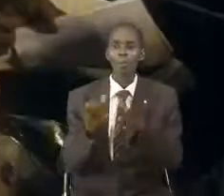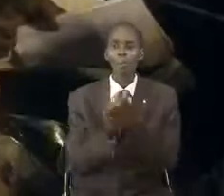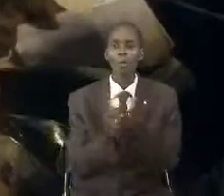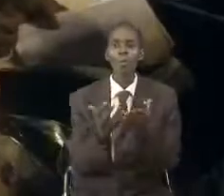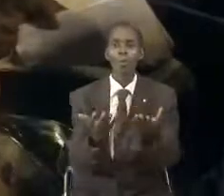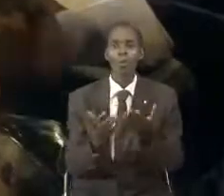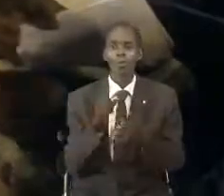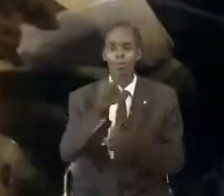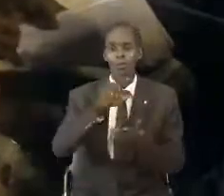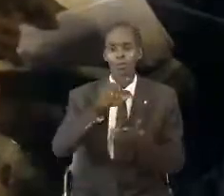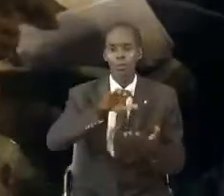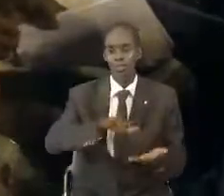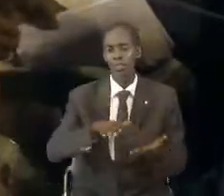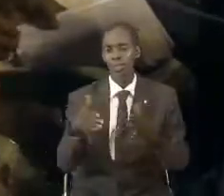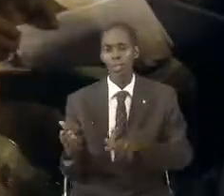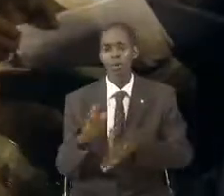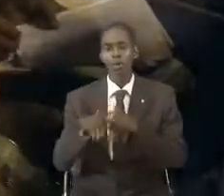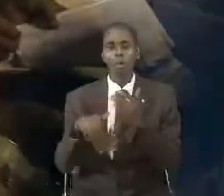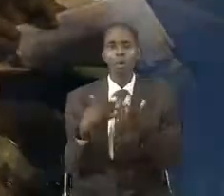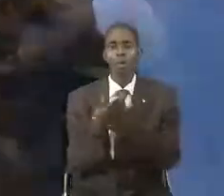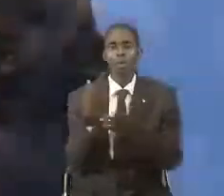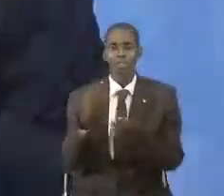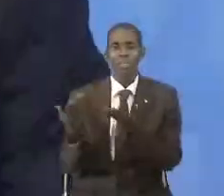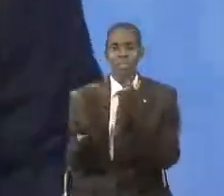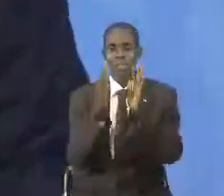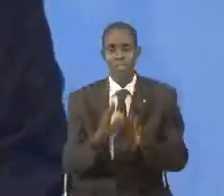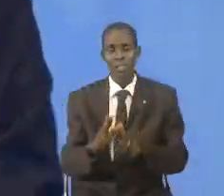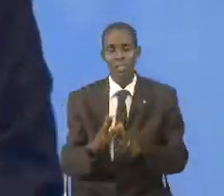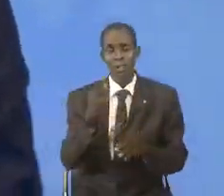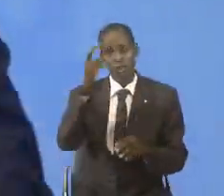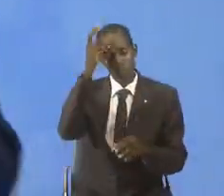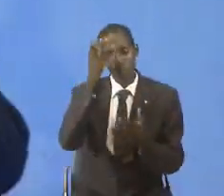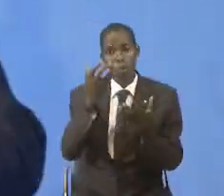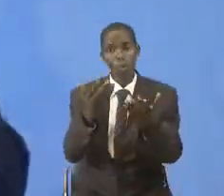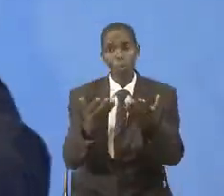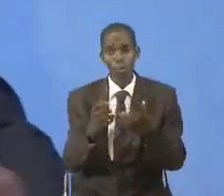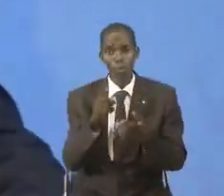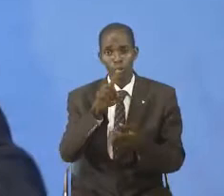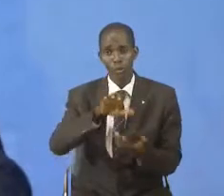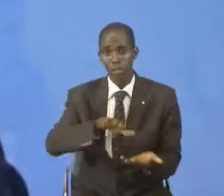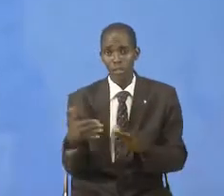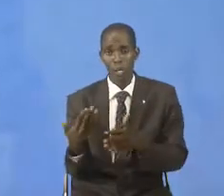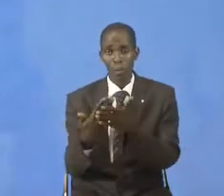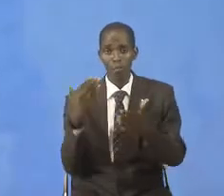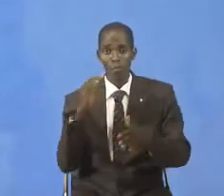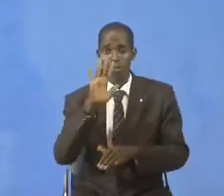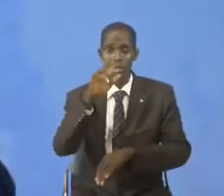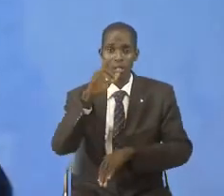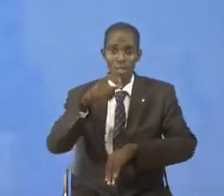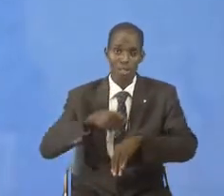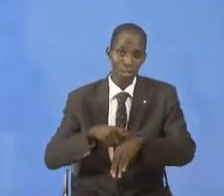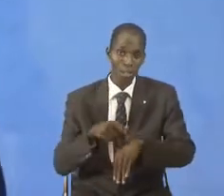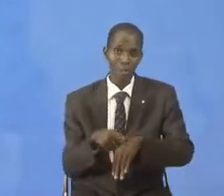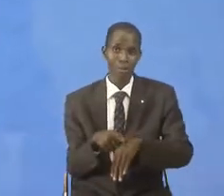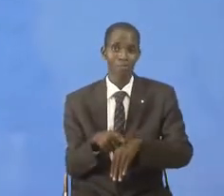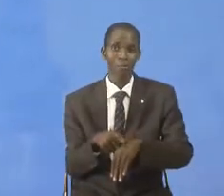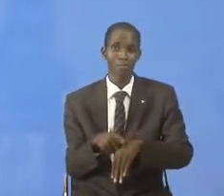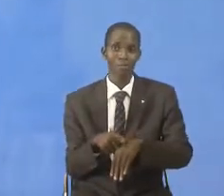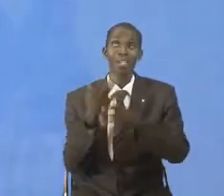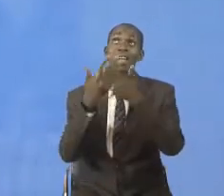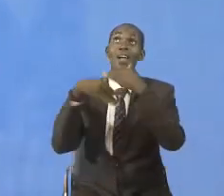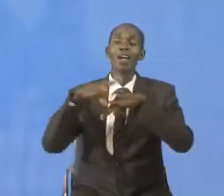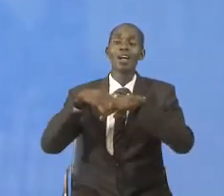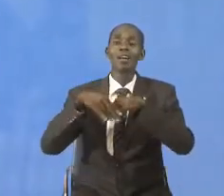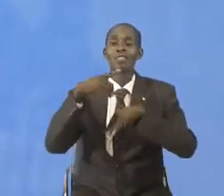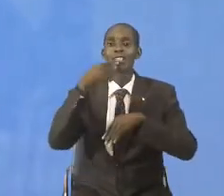life. All those people that want you dead, all those messengers of Satan, they want you